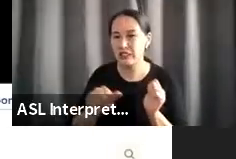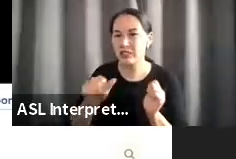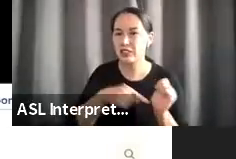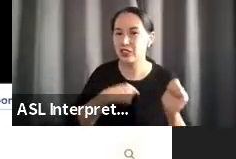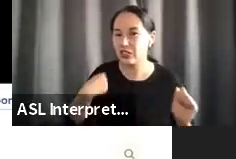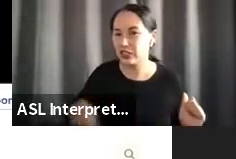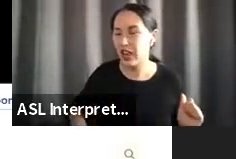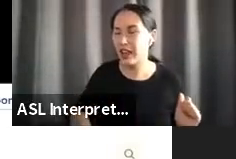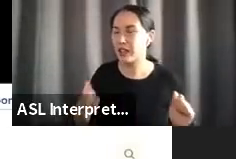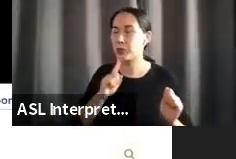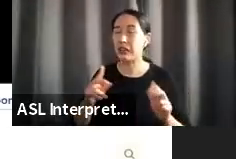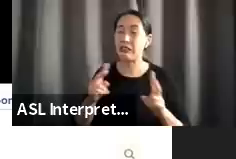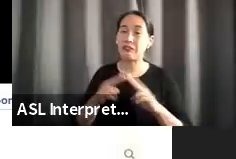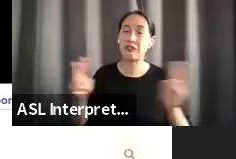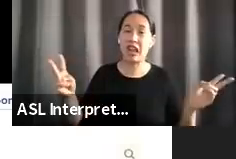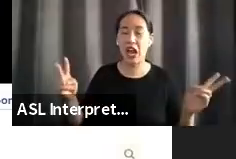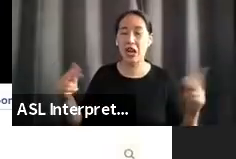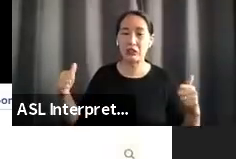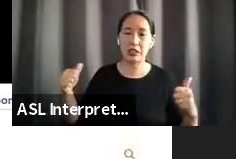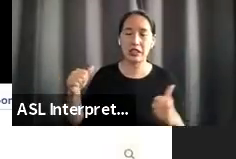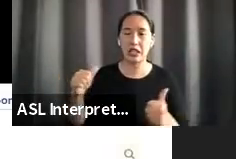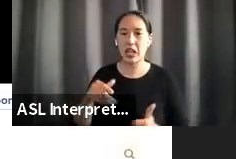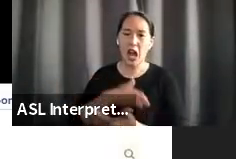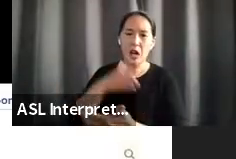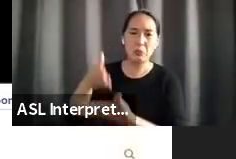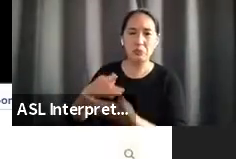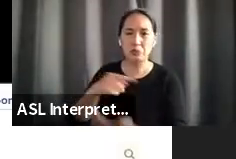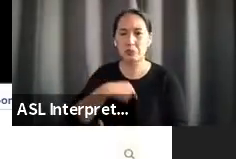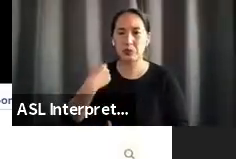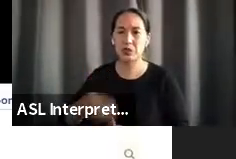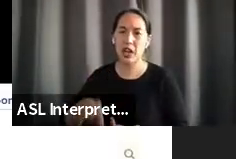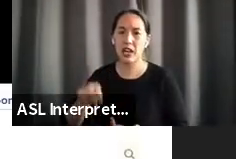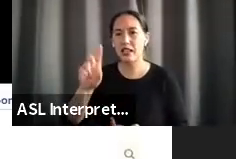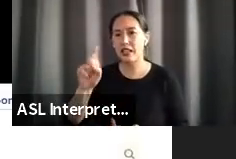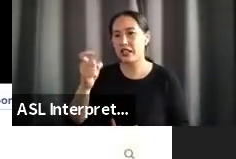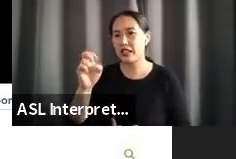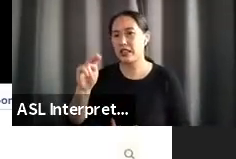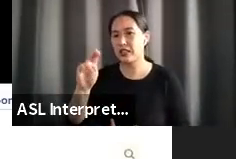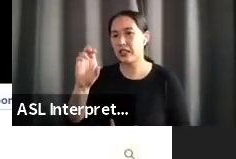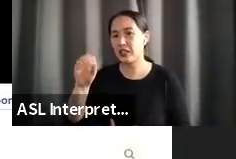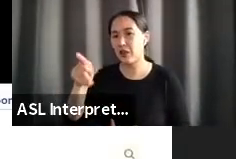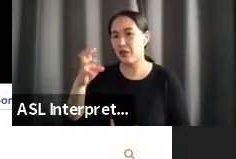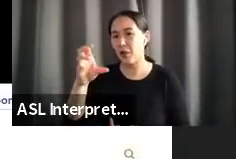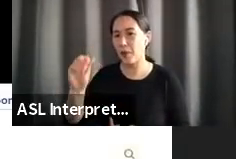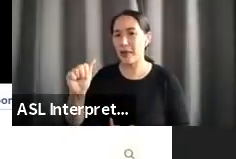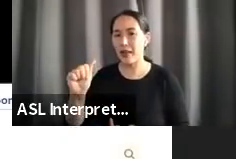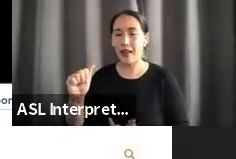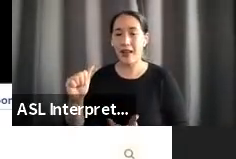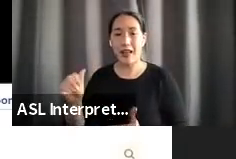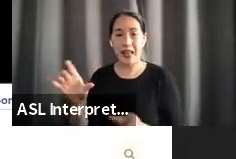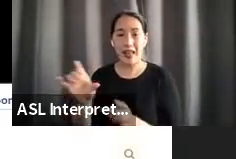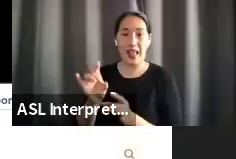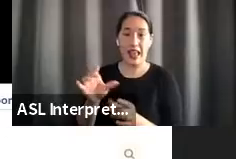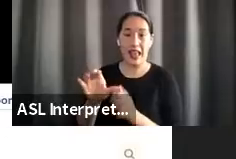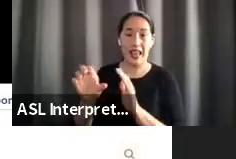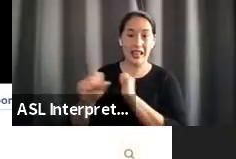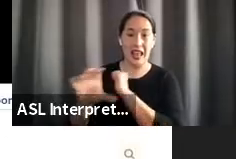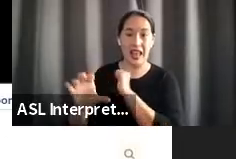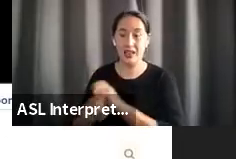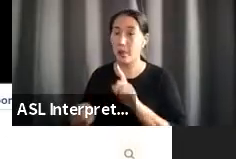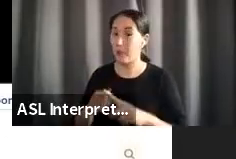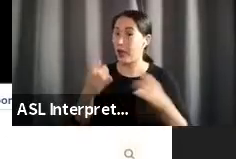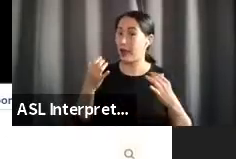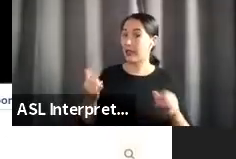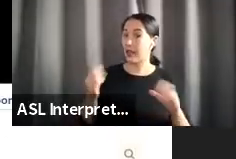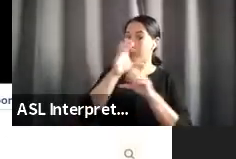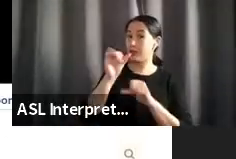China when he was running for president, he wants us to know that he does not stand for intolerance